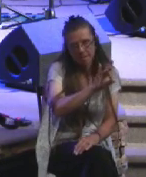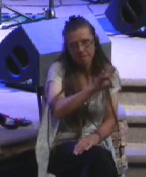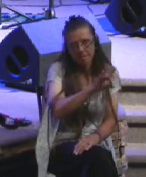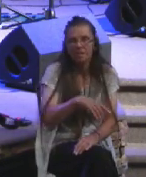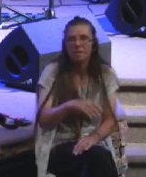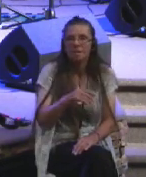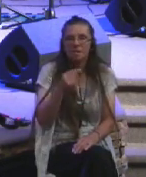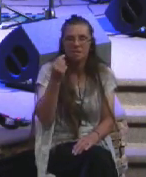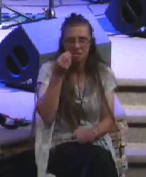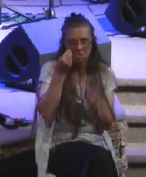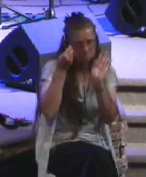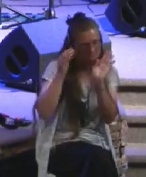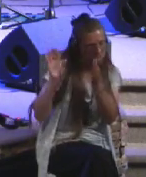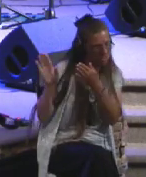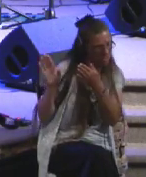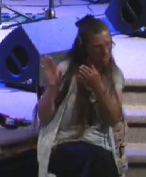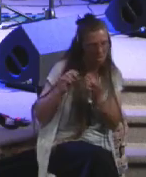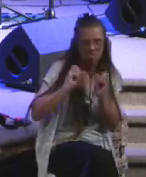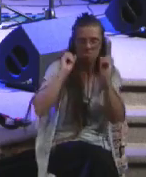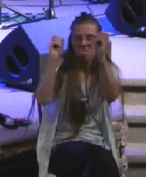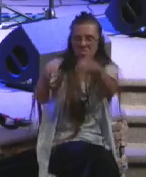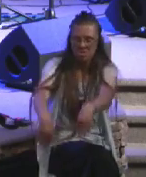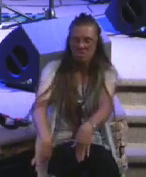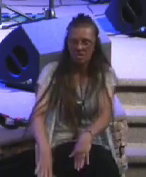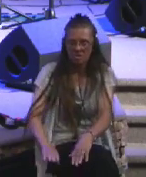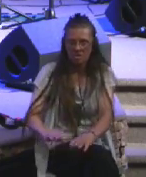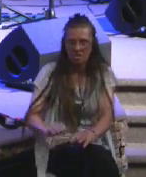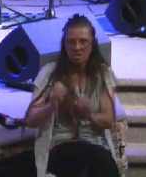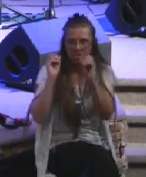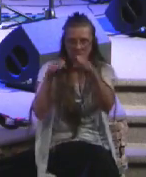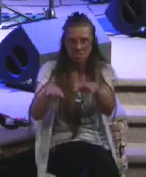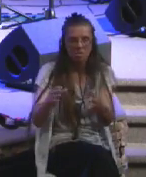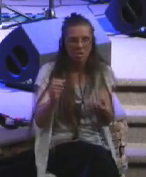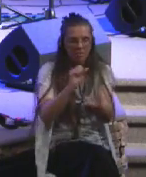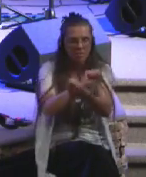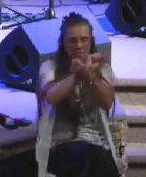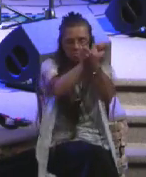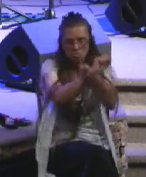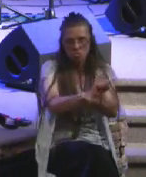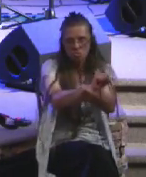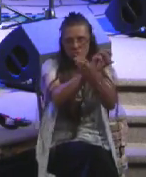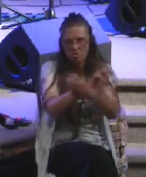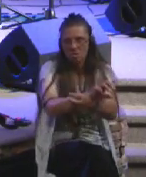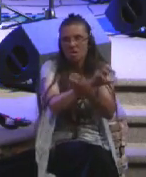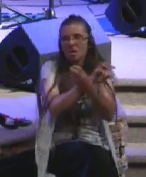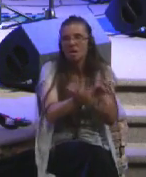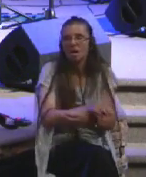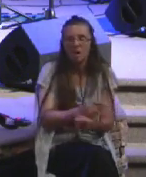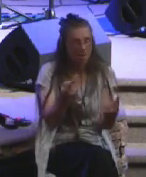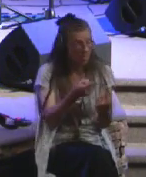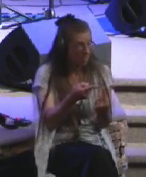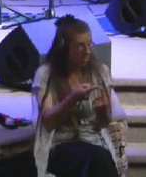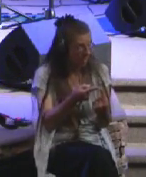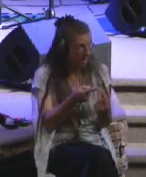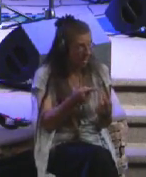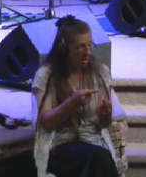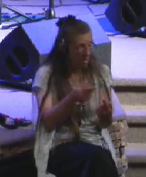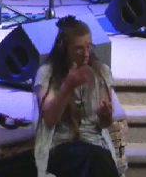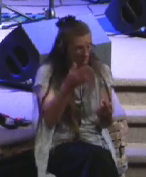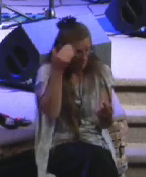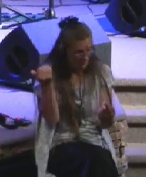shanghaied by his brothers. He's been thrown into a pit and then sold off into slavery, and the whole point of that was because of